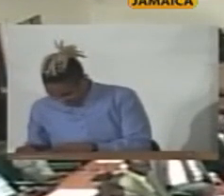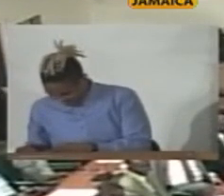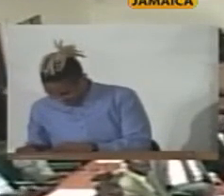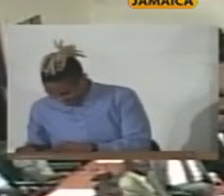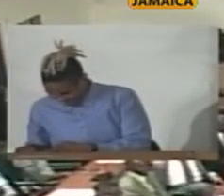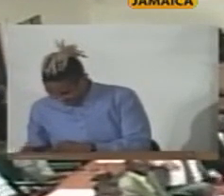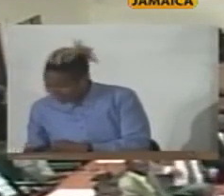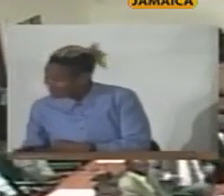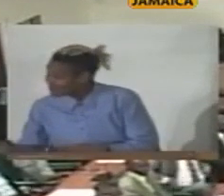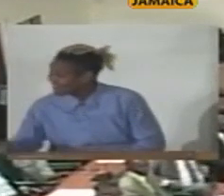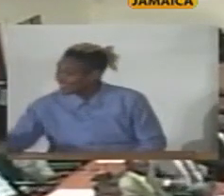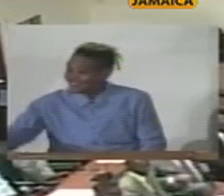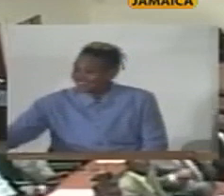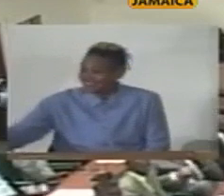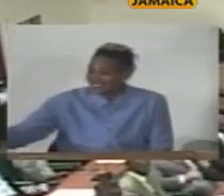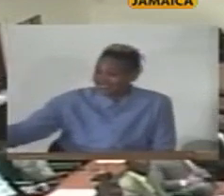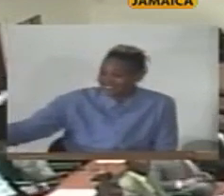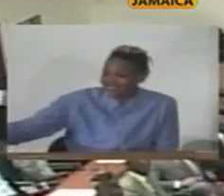Just one minute.